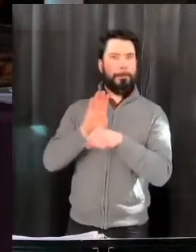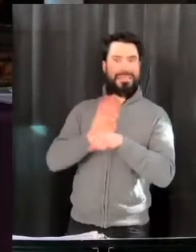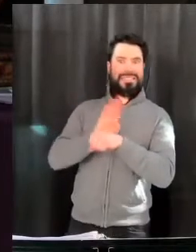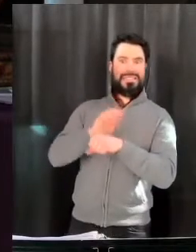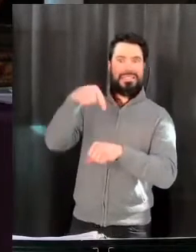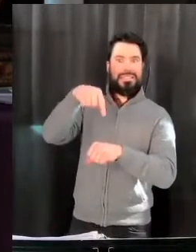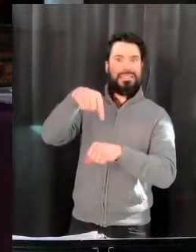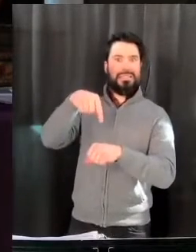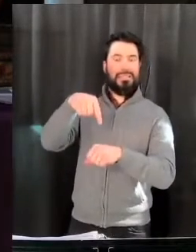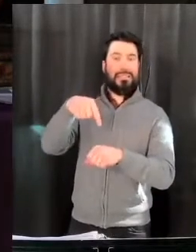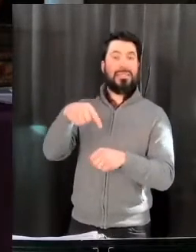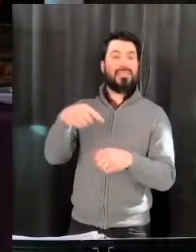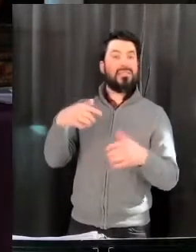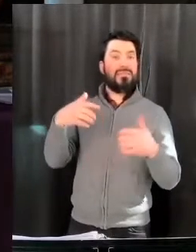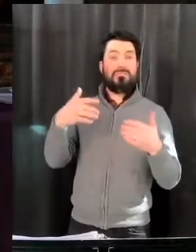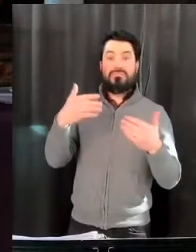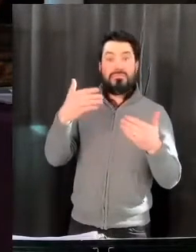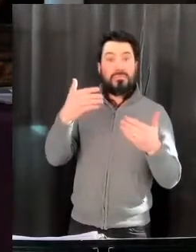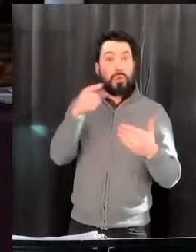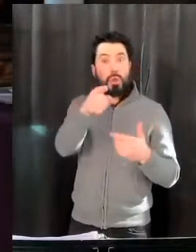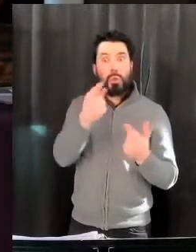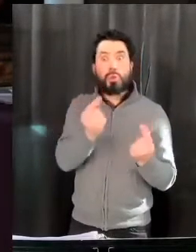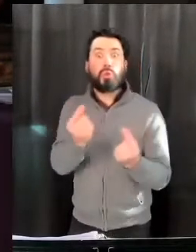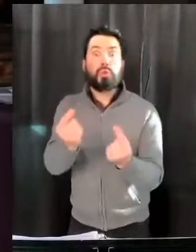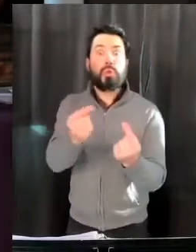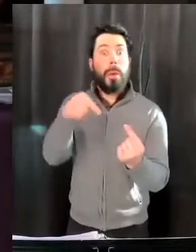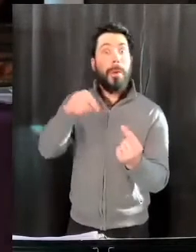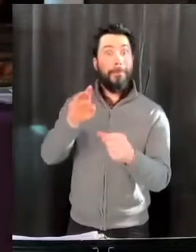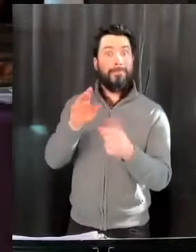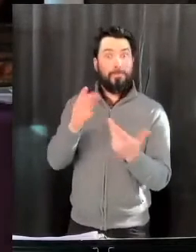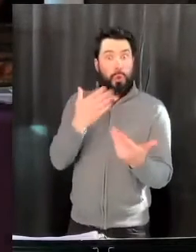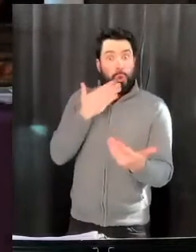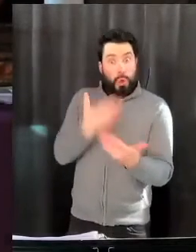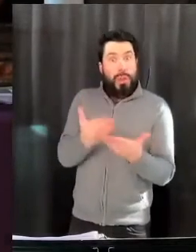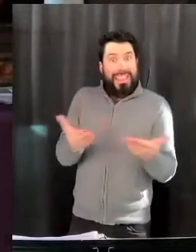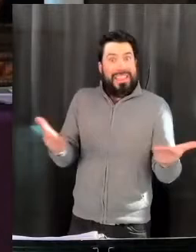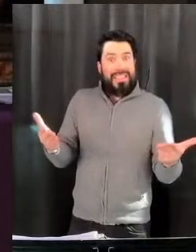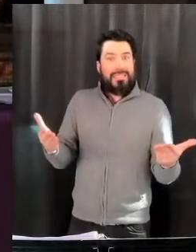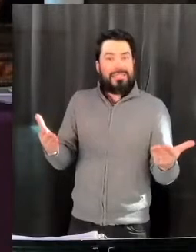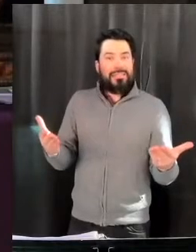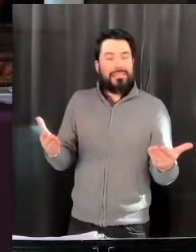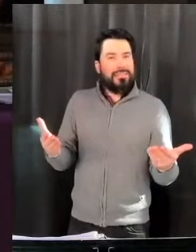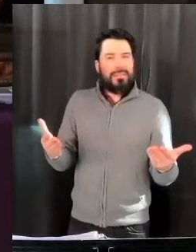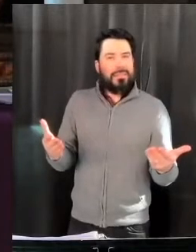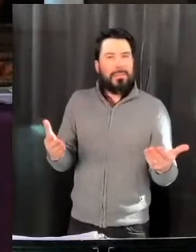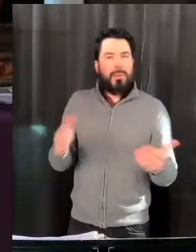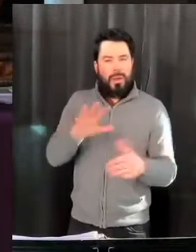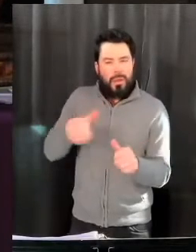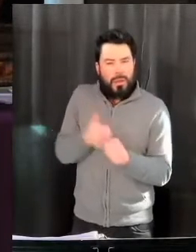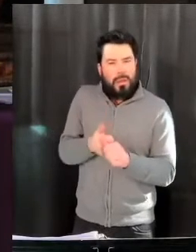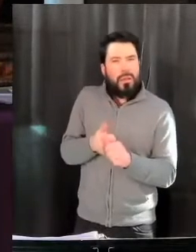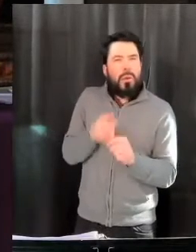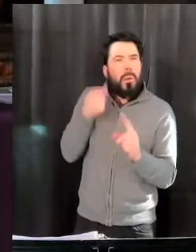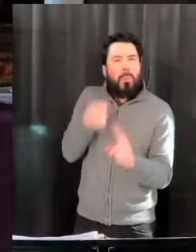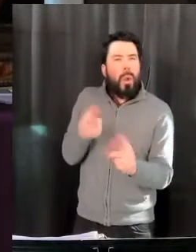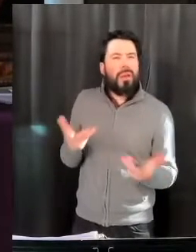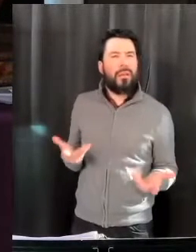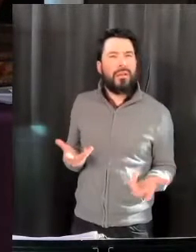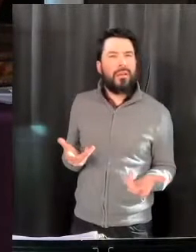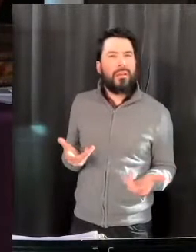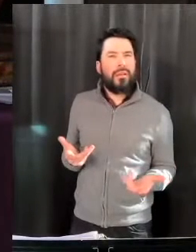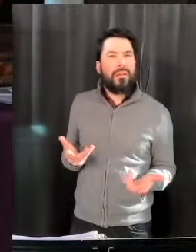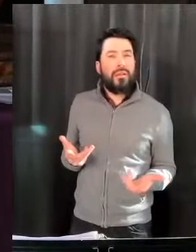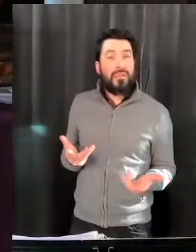even if they're good things and we're doing them without purpose, it can rob us of time that we could